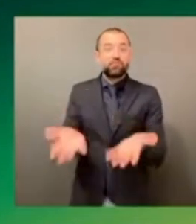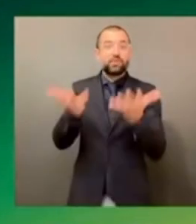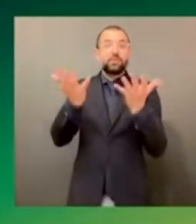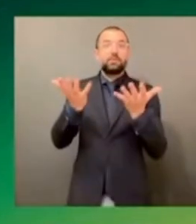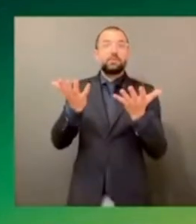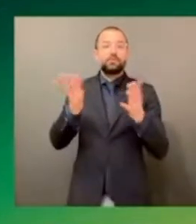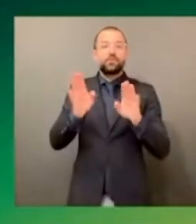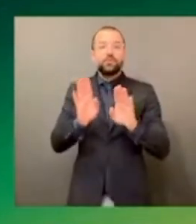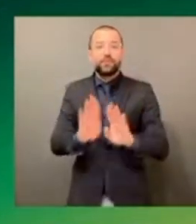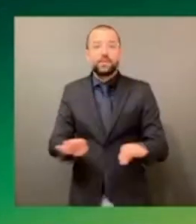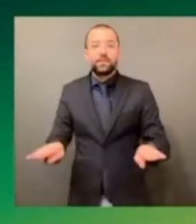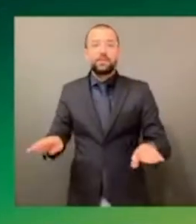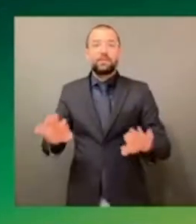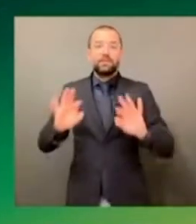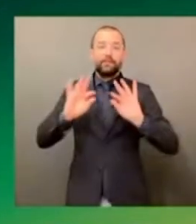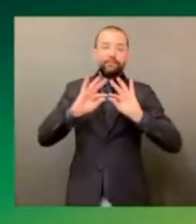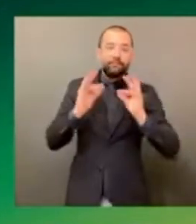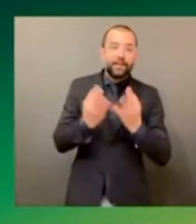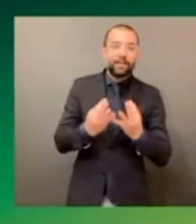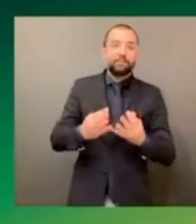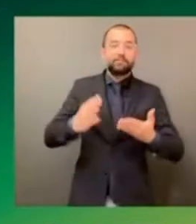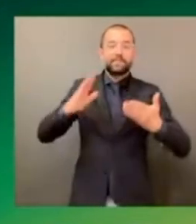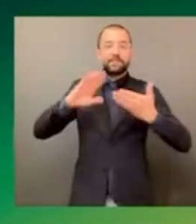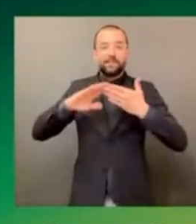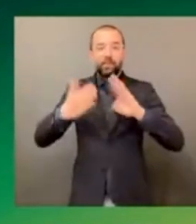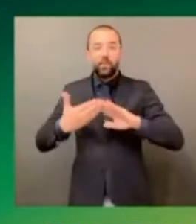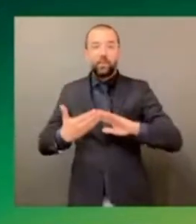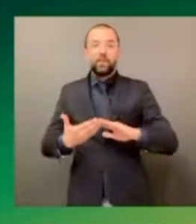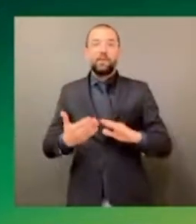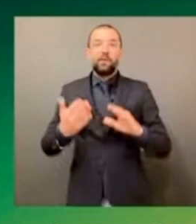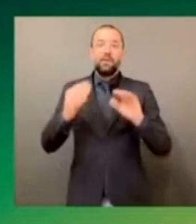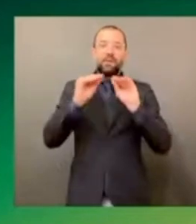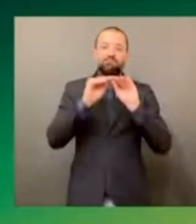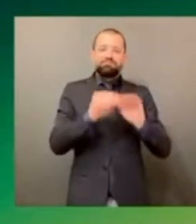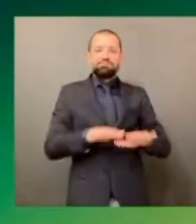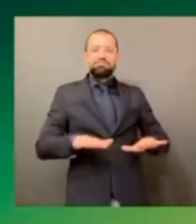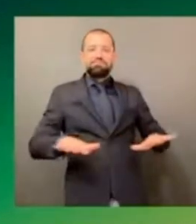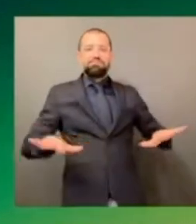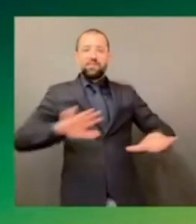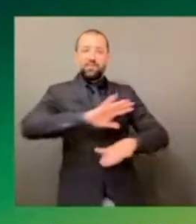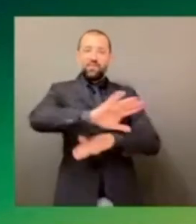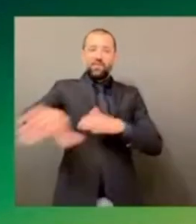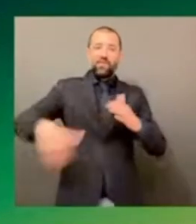her community, the entire economy benefits.